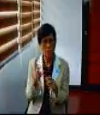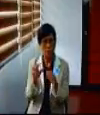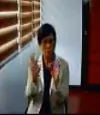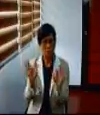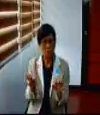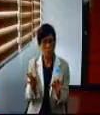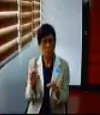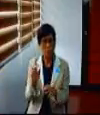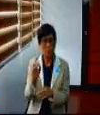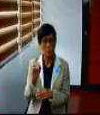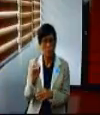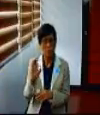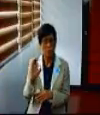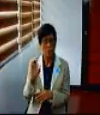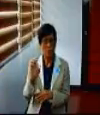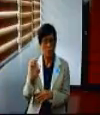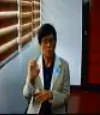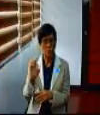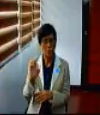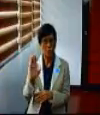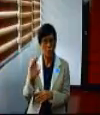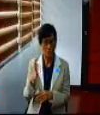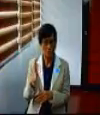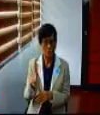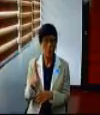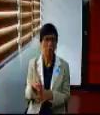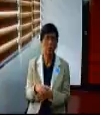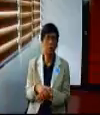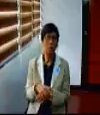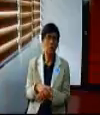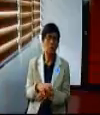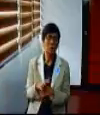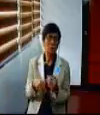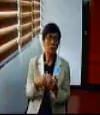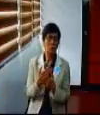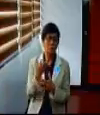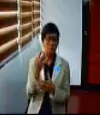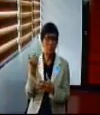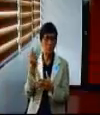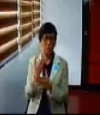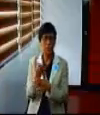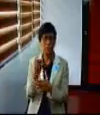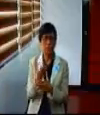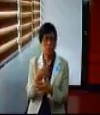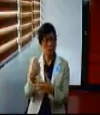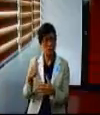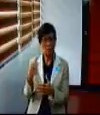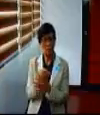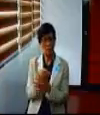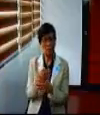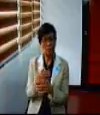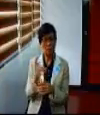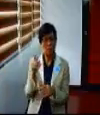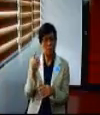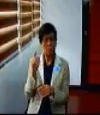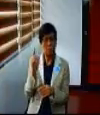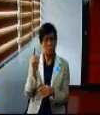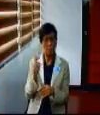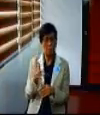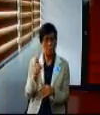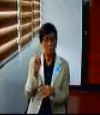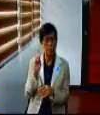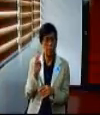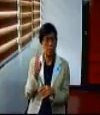OECD. Here too, all or any barriers should be removed, or should at least